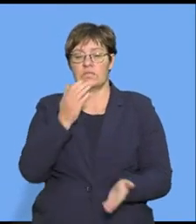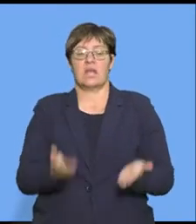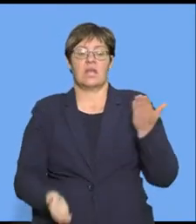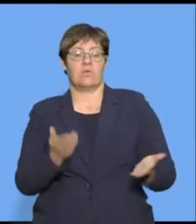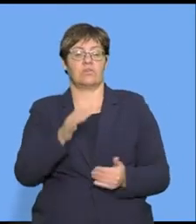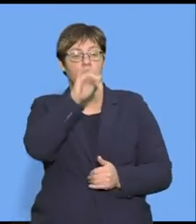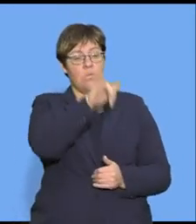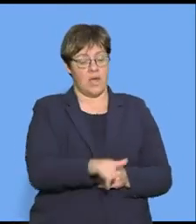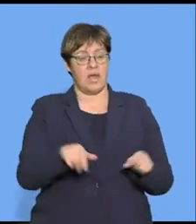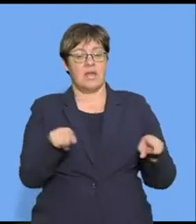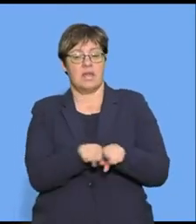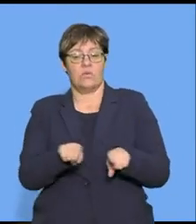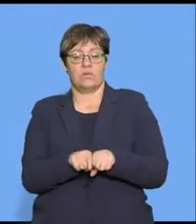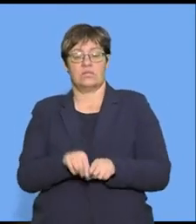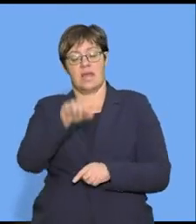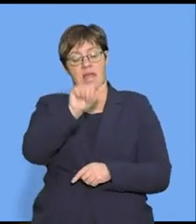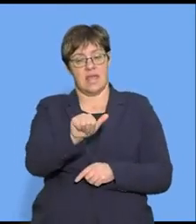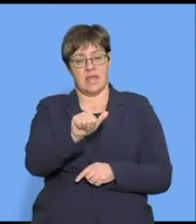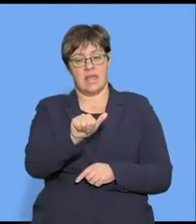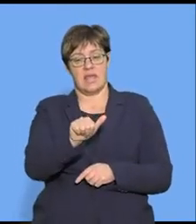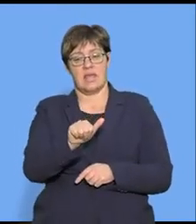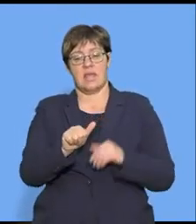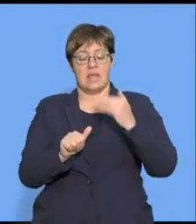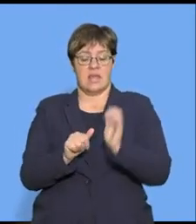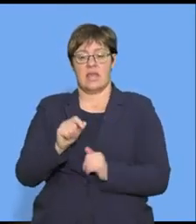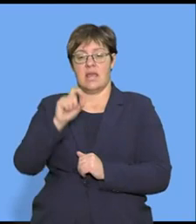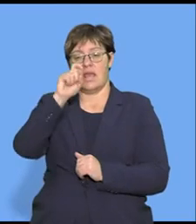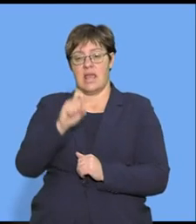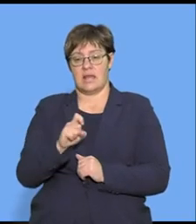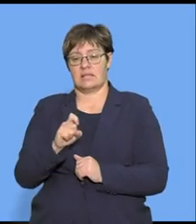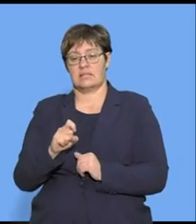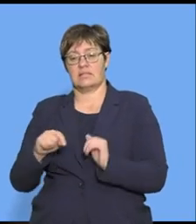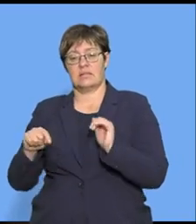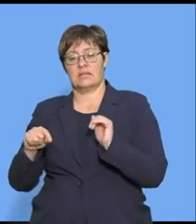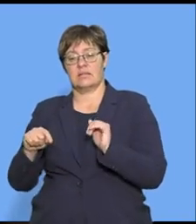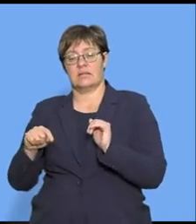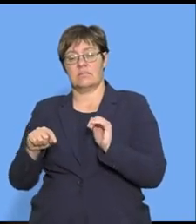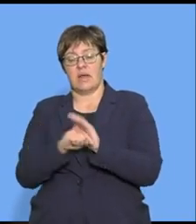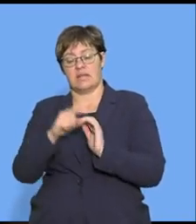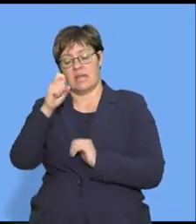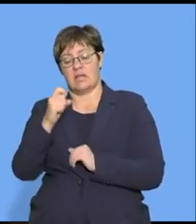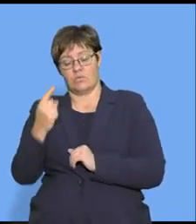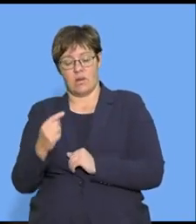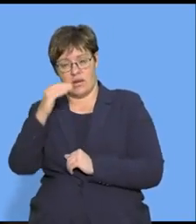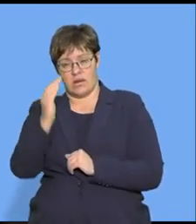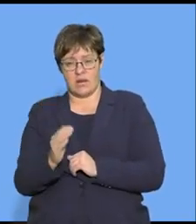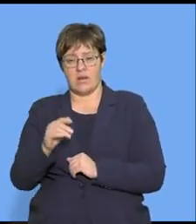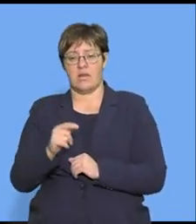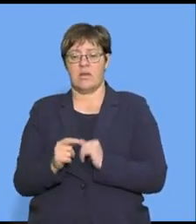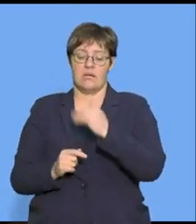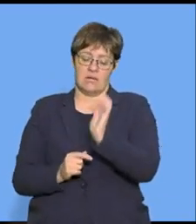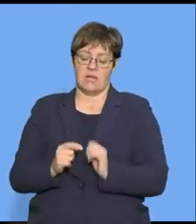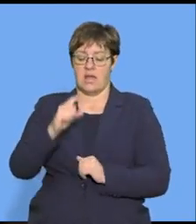is equals to a into x minus x1 into x minus